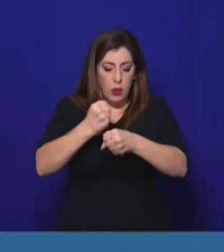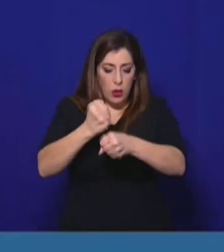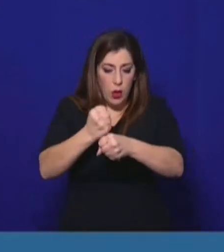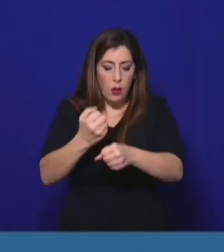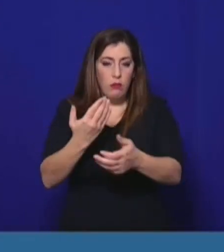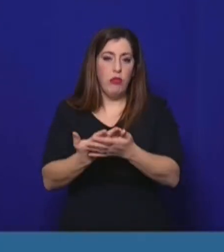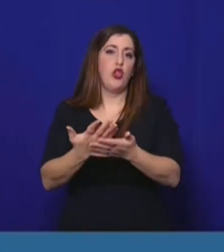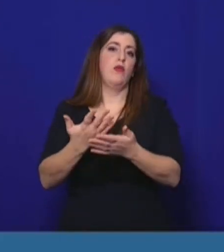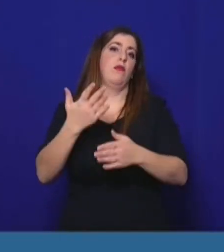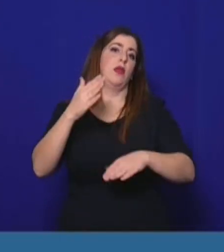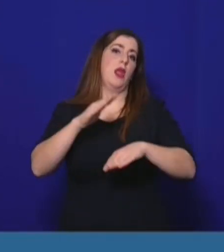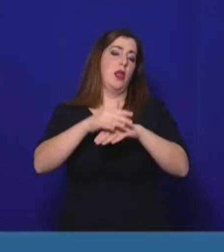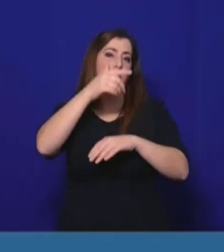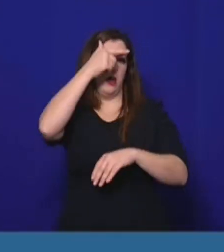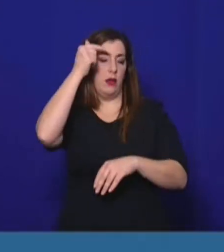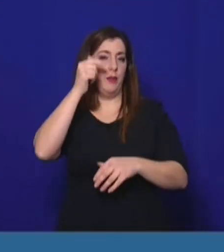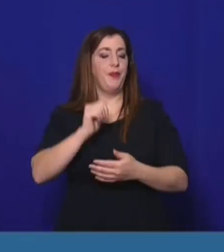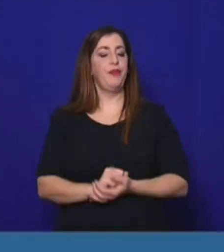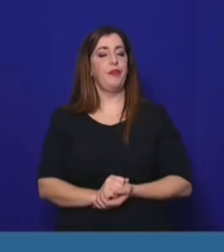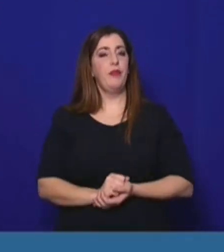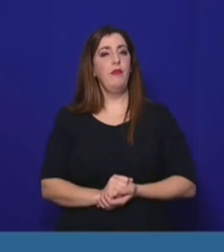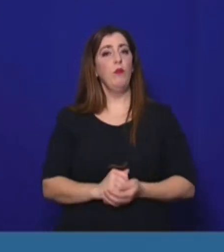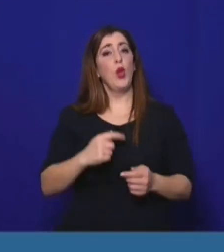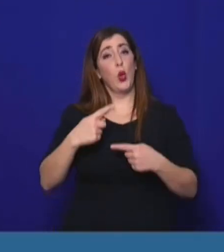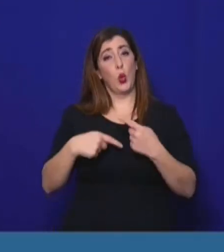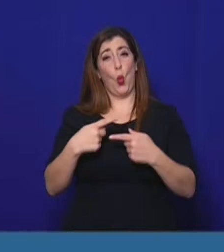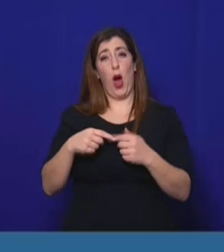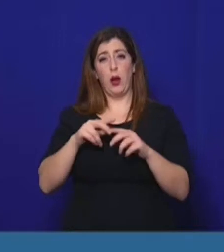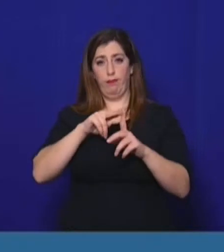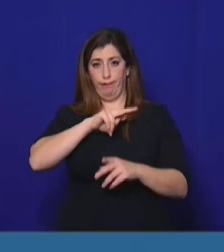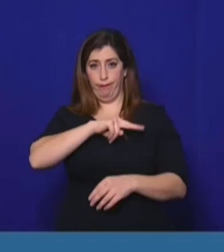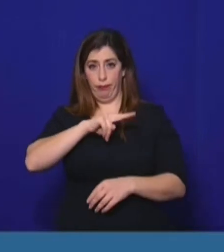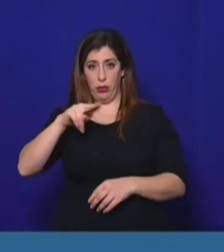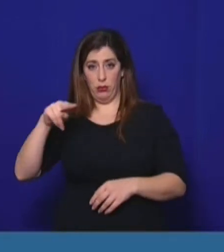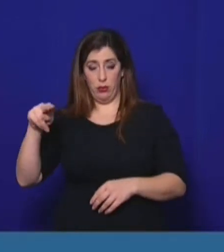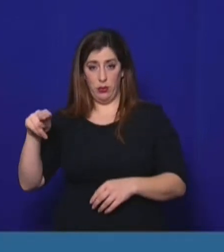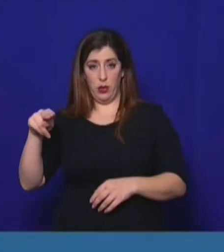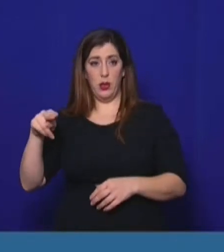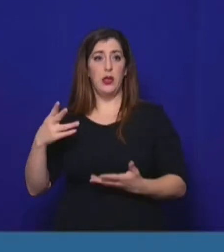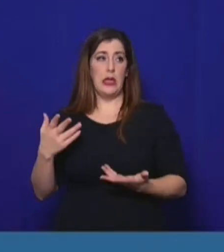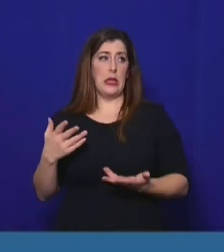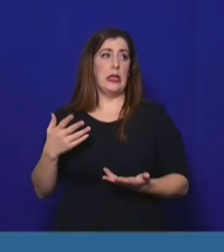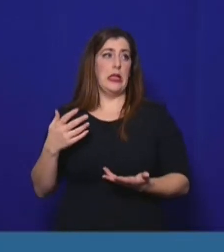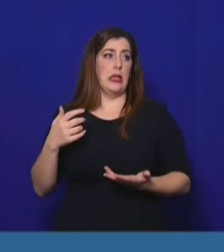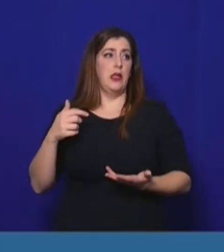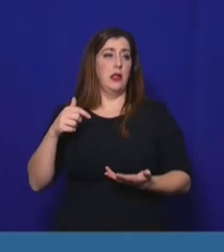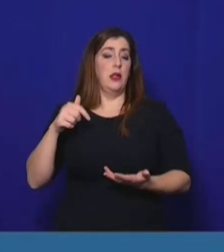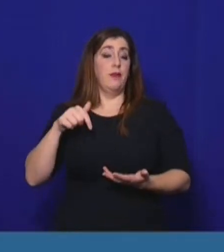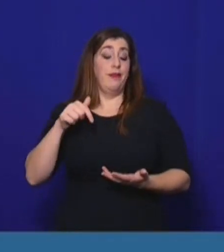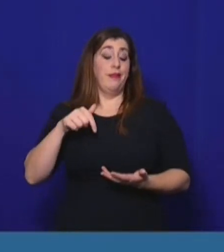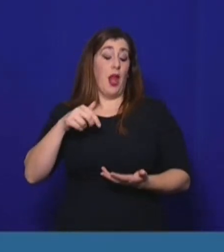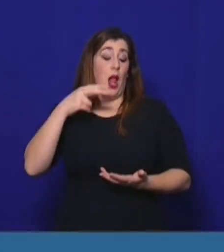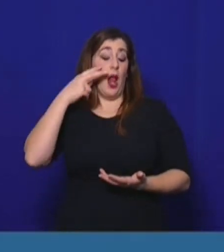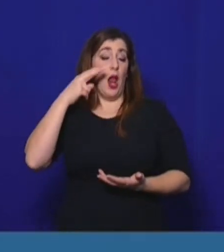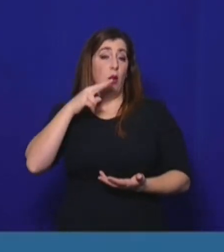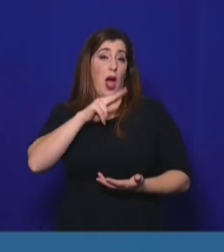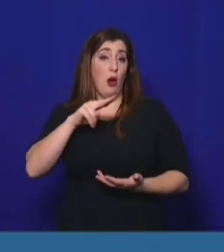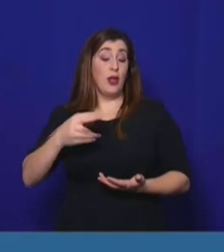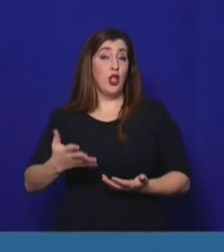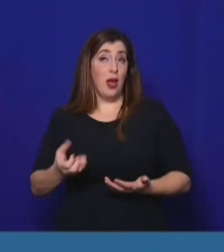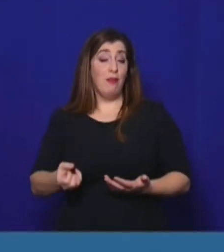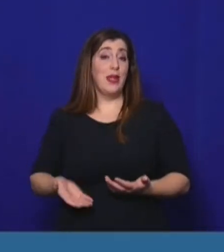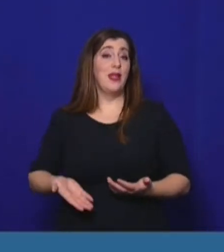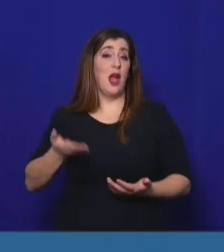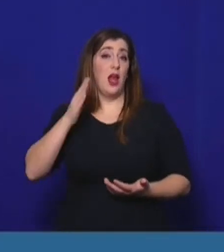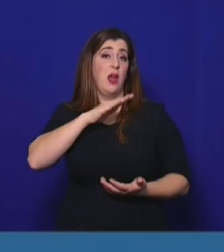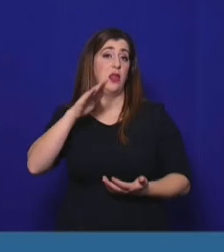wkoll. Fuq Għawdex, iva anke tħares lejn numru ta' każijiet attivi wkoll iżdied f'dawn l-aħħar ġimgħa